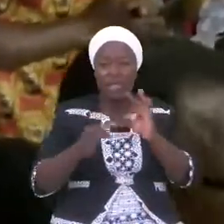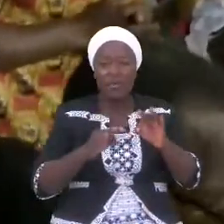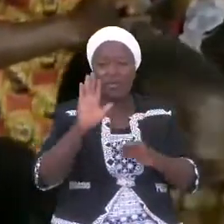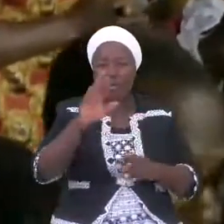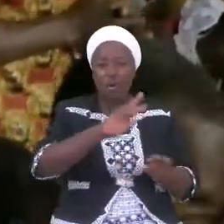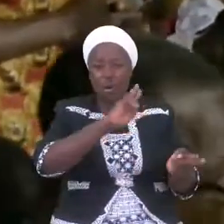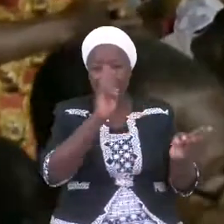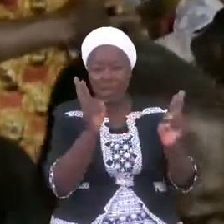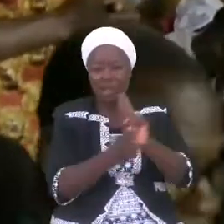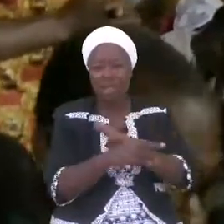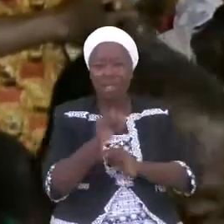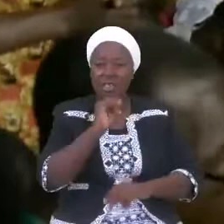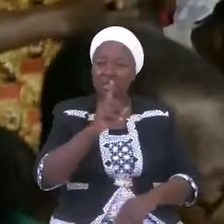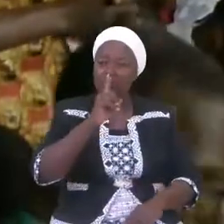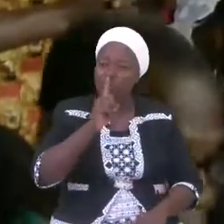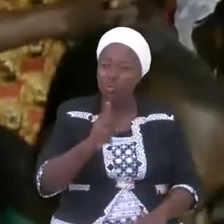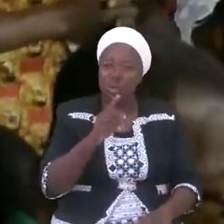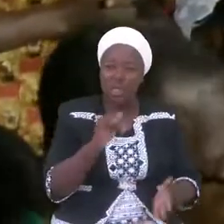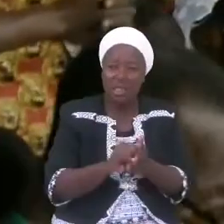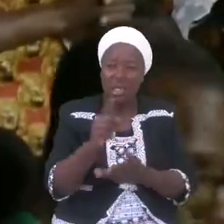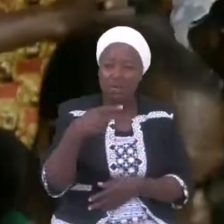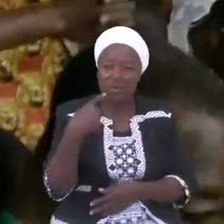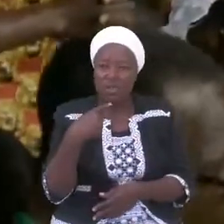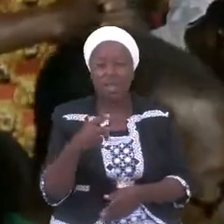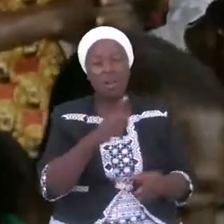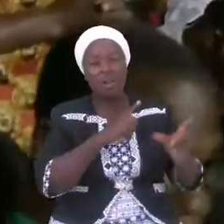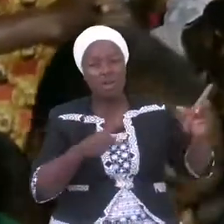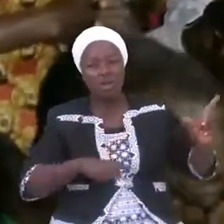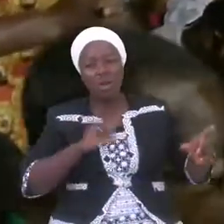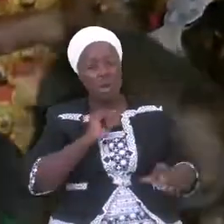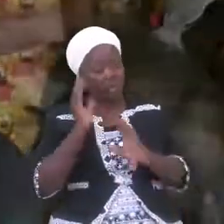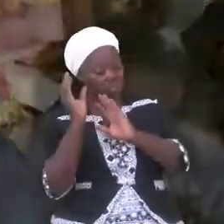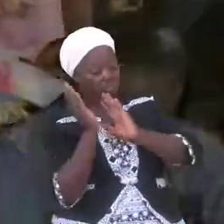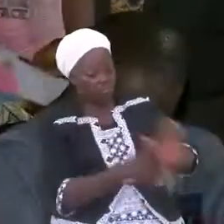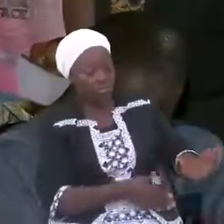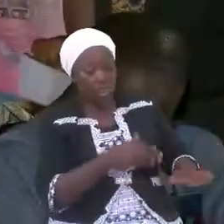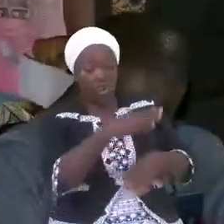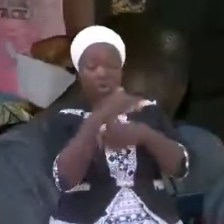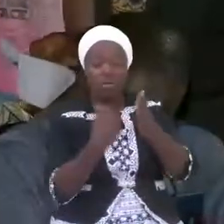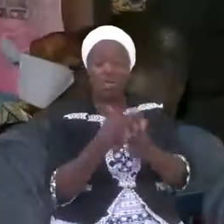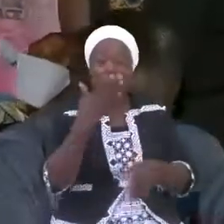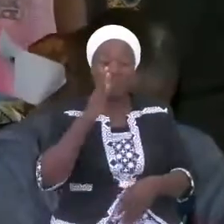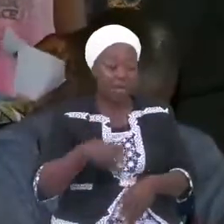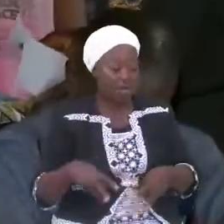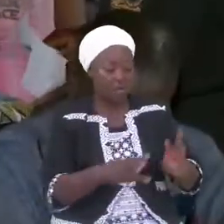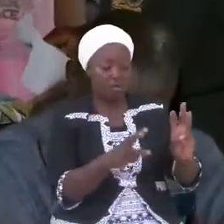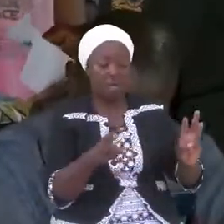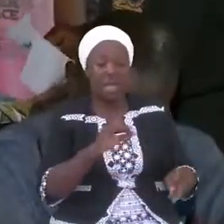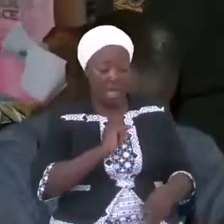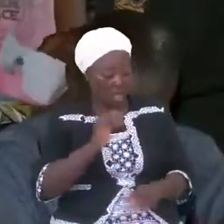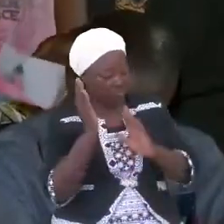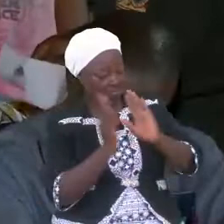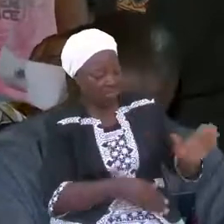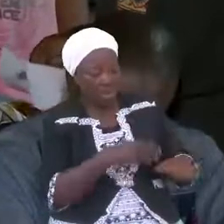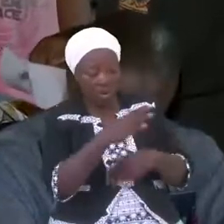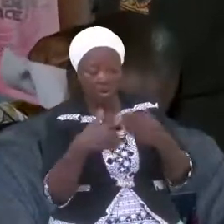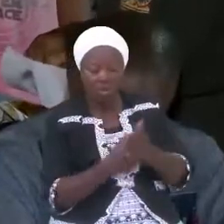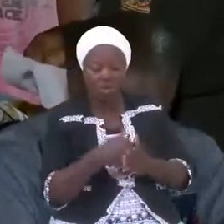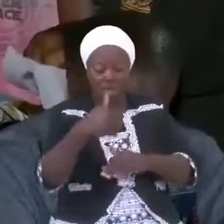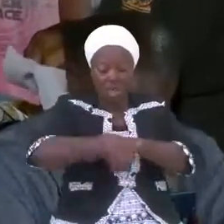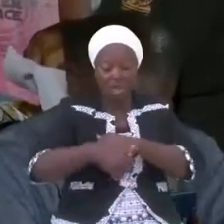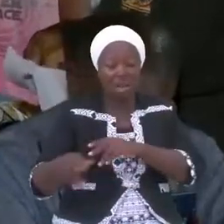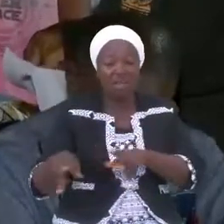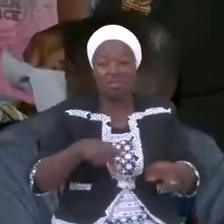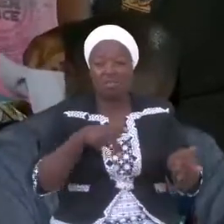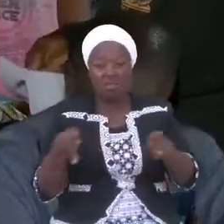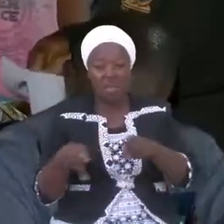you say, Lord, I abandon the evil ways. I abandon the